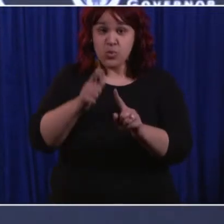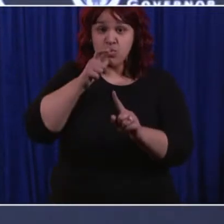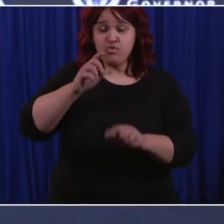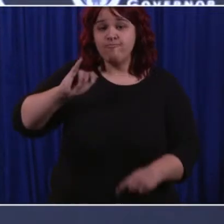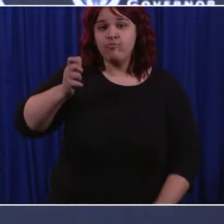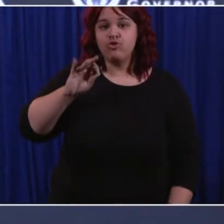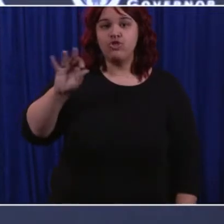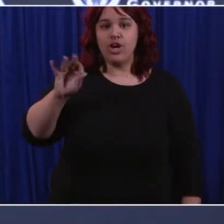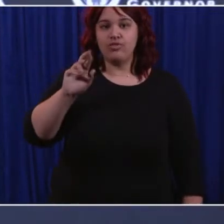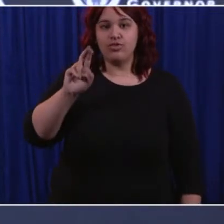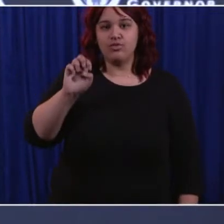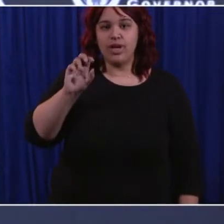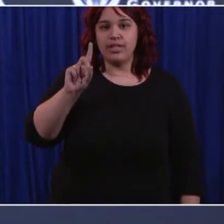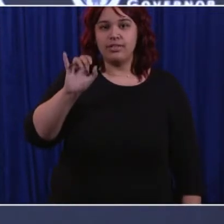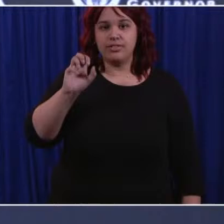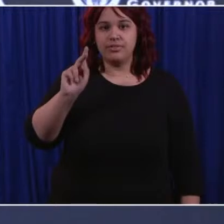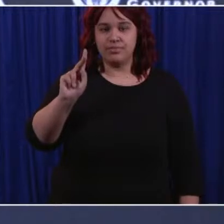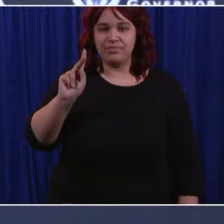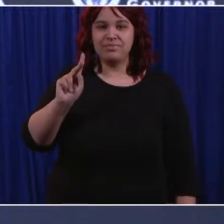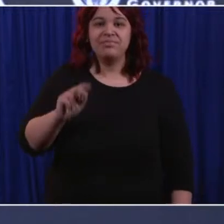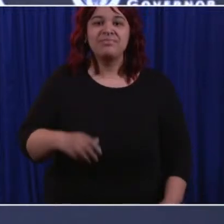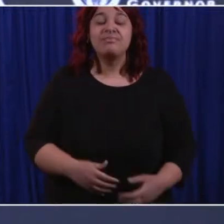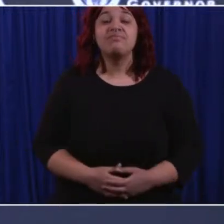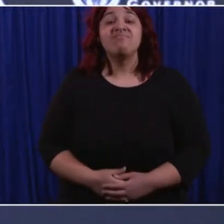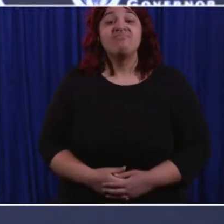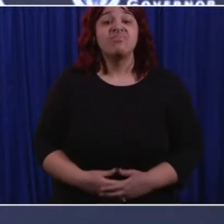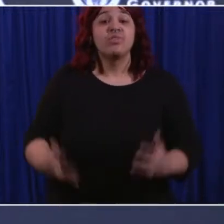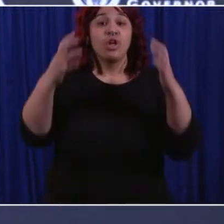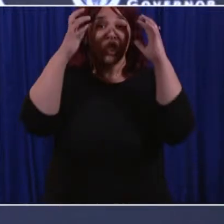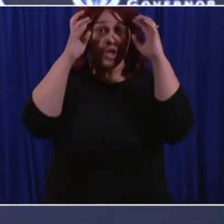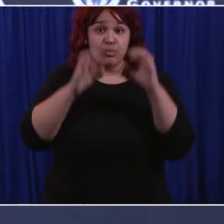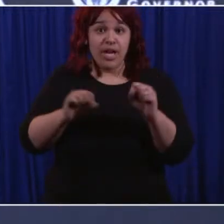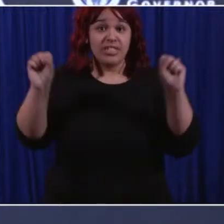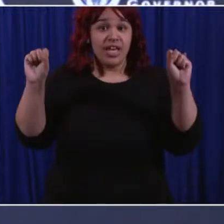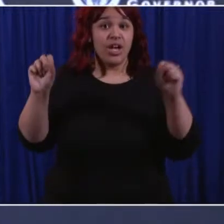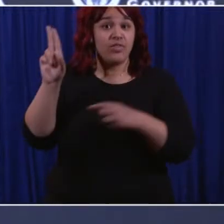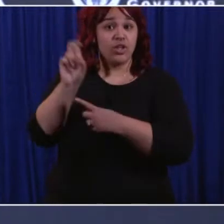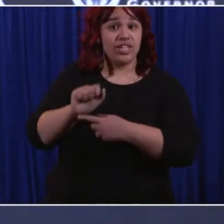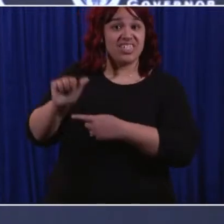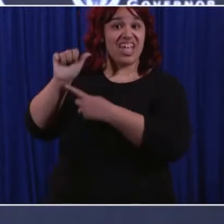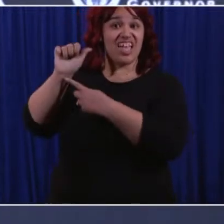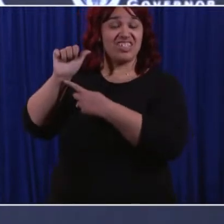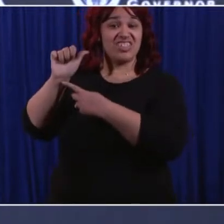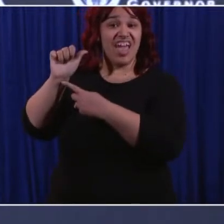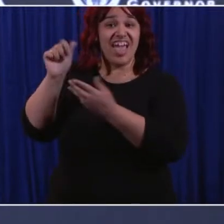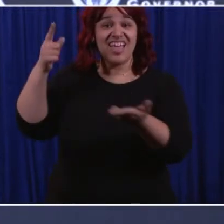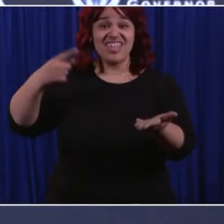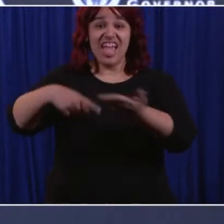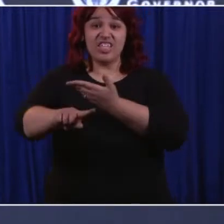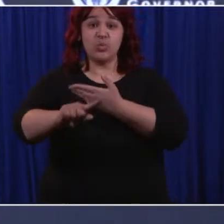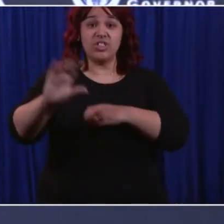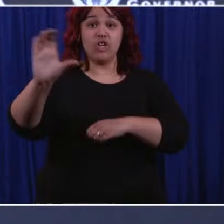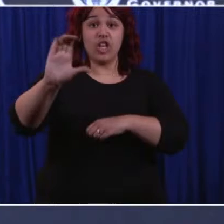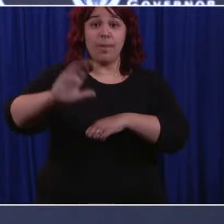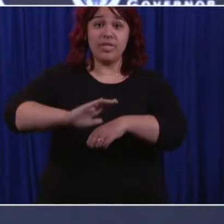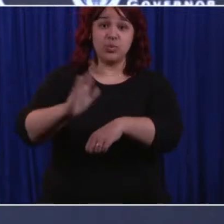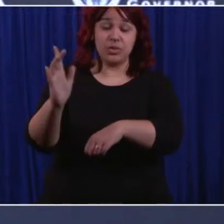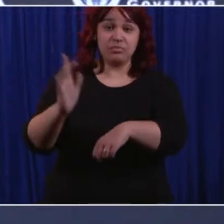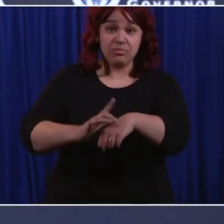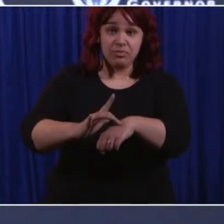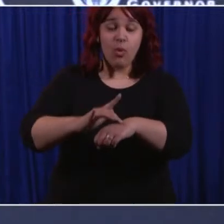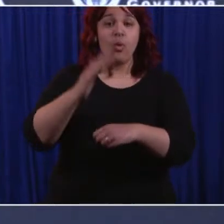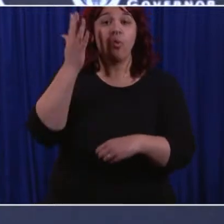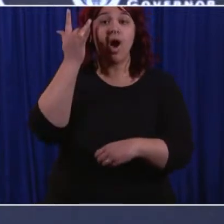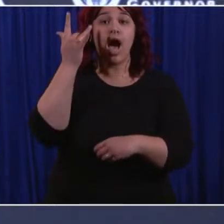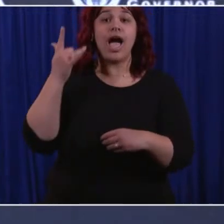Hi, Governor. The President of the United States will visit Columbus next week to promote his American Rescue